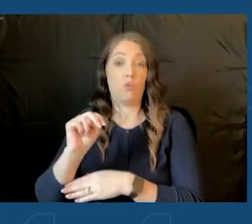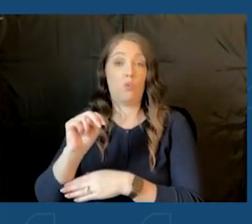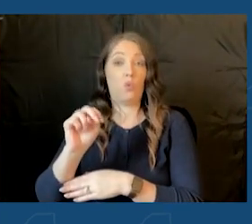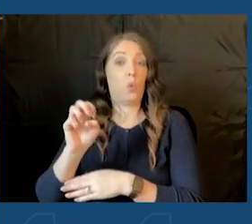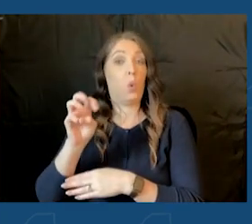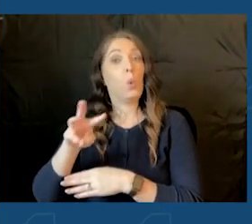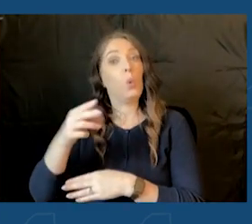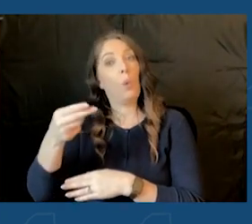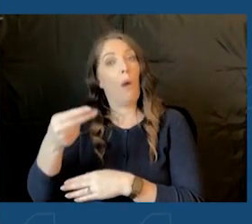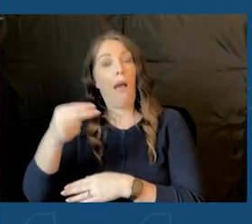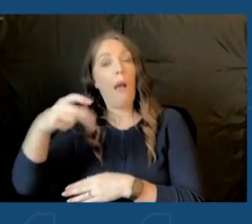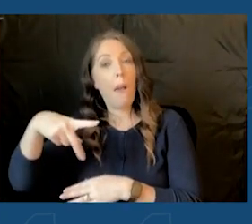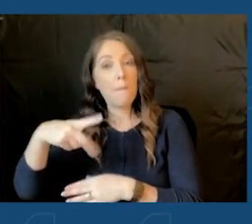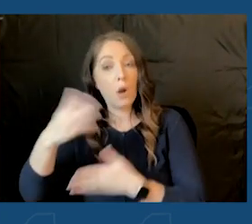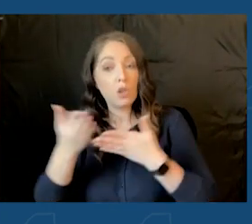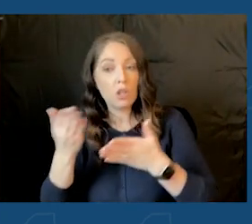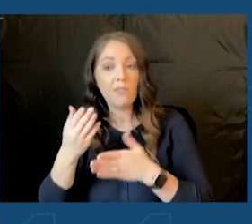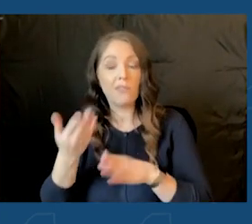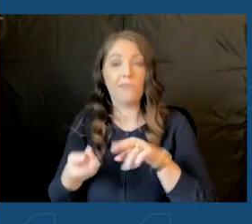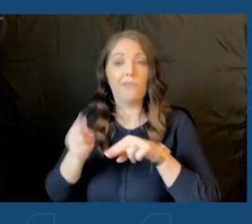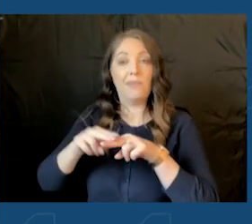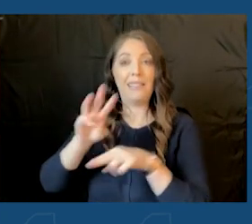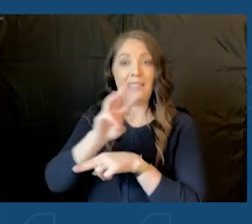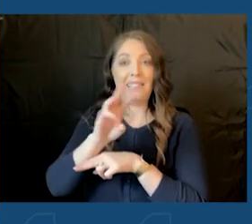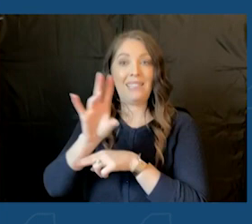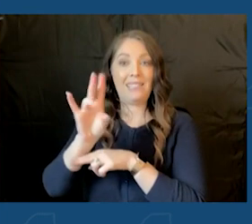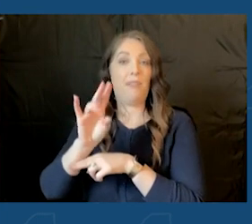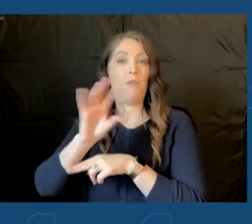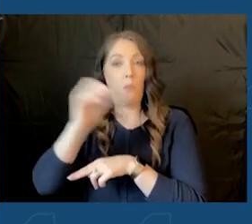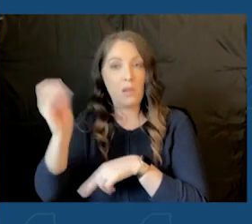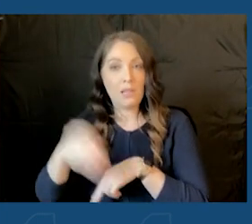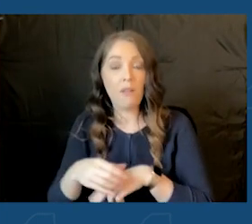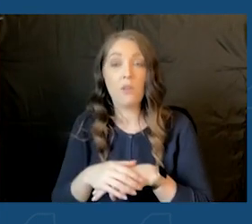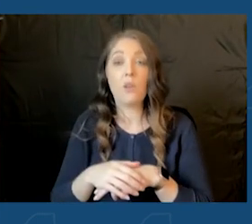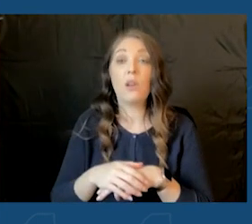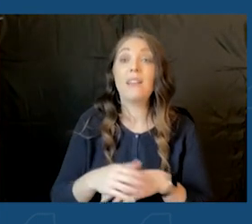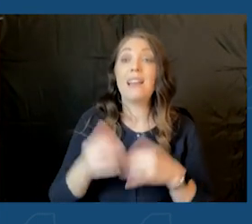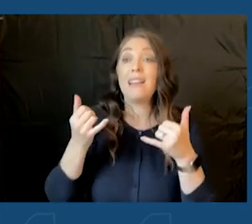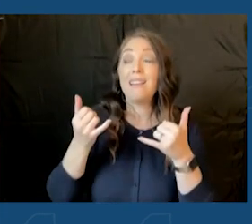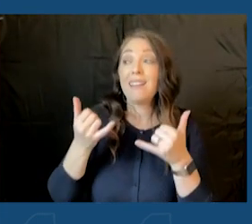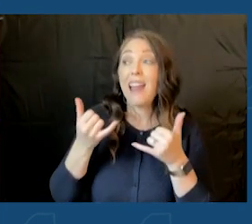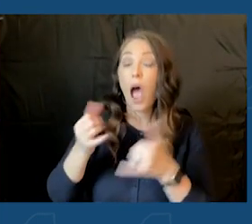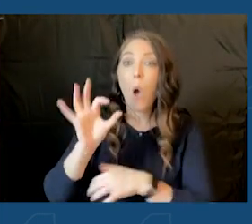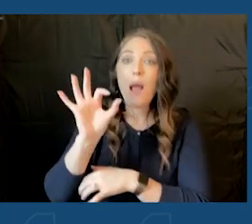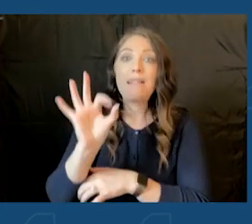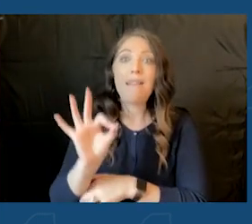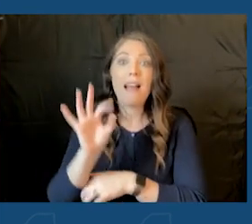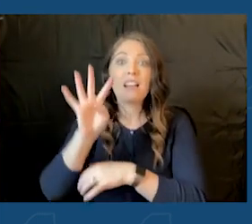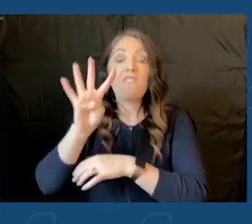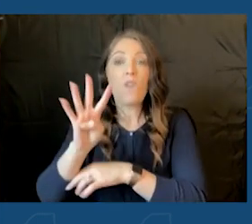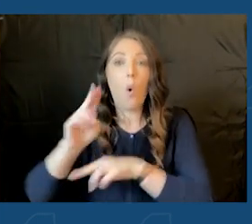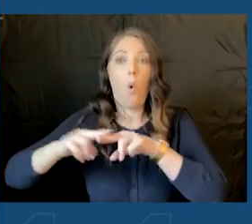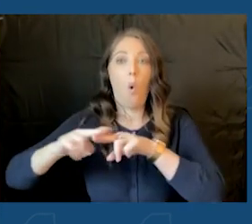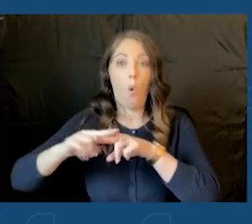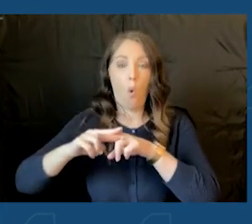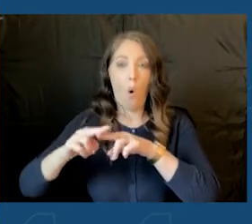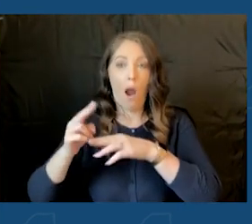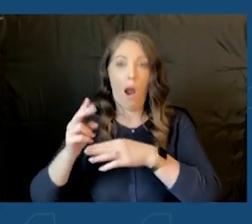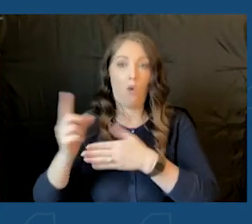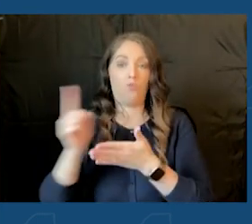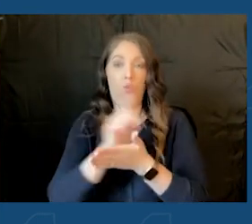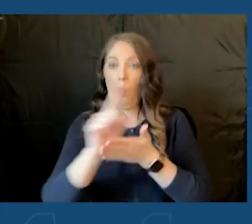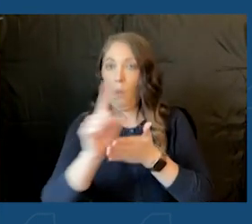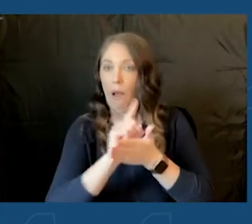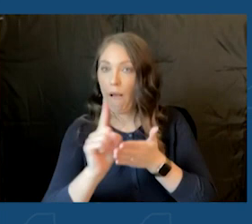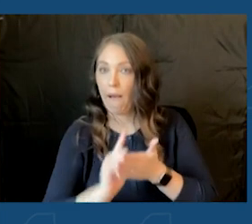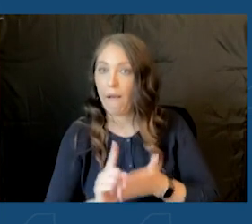67%. Right now, we run 56 trains on weekdays. Under the new schedule, there will be 94. And at nearby Maryland Avenue, service